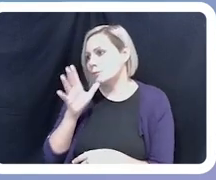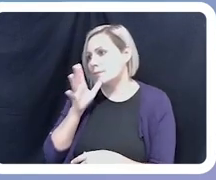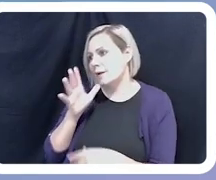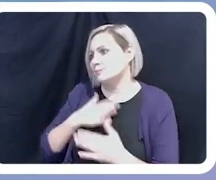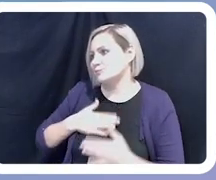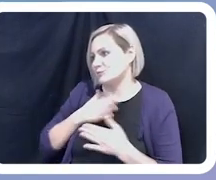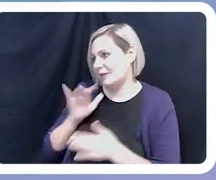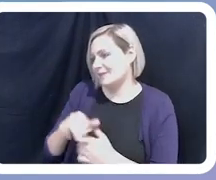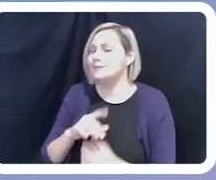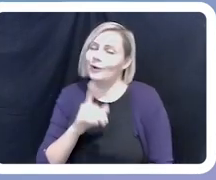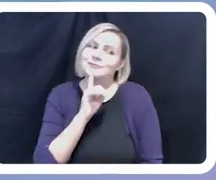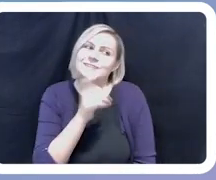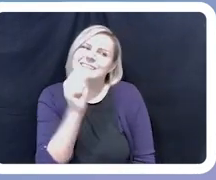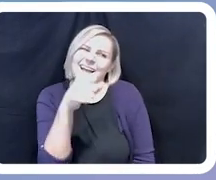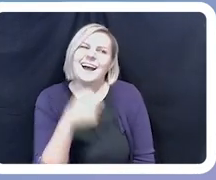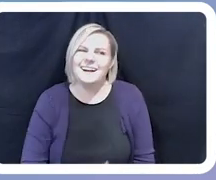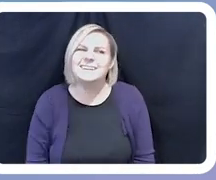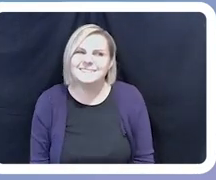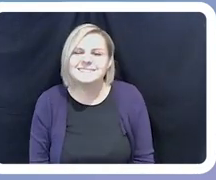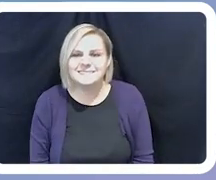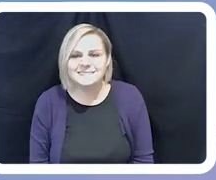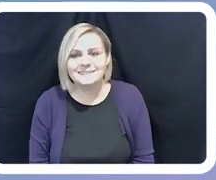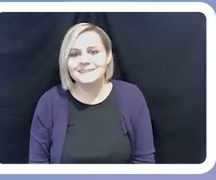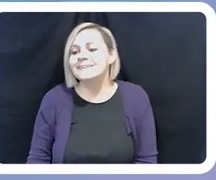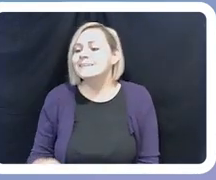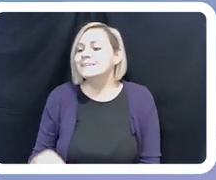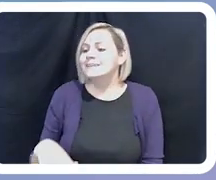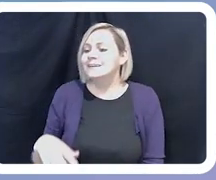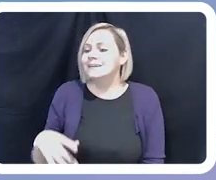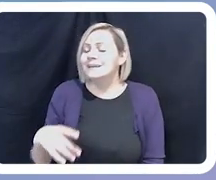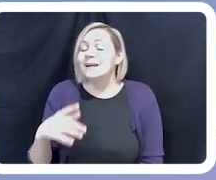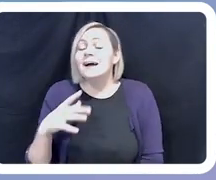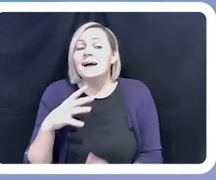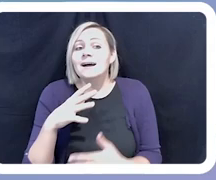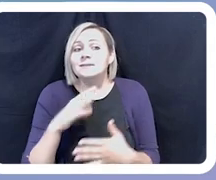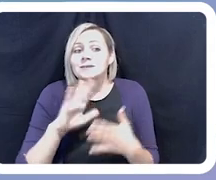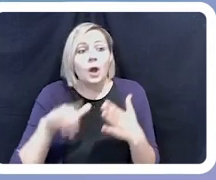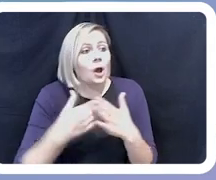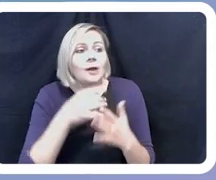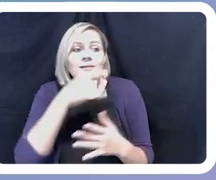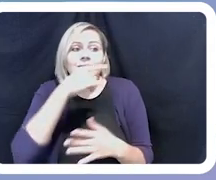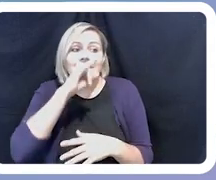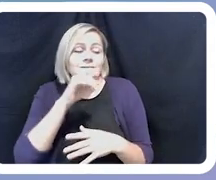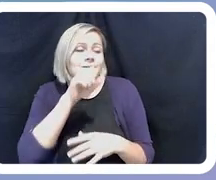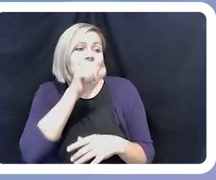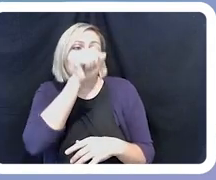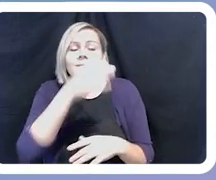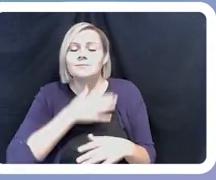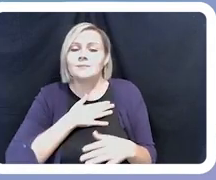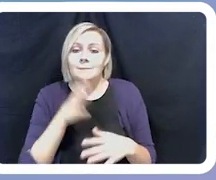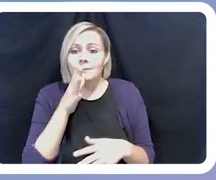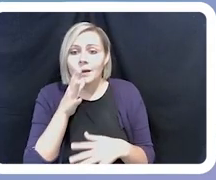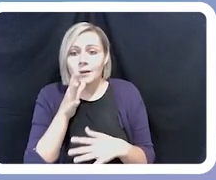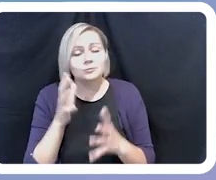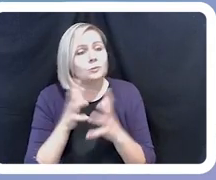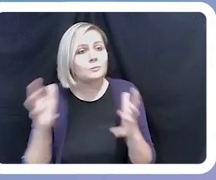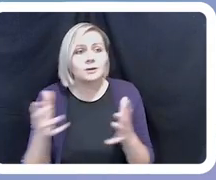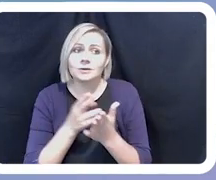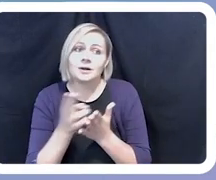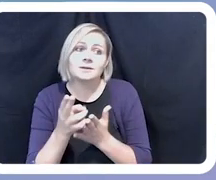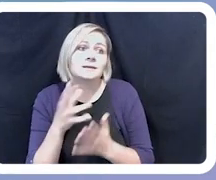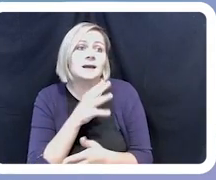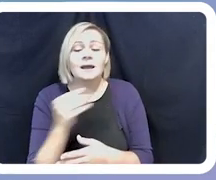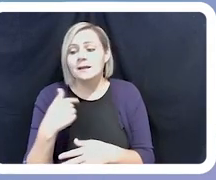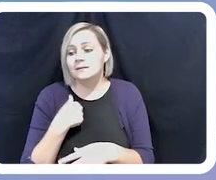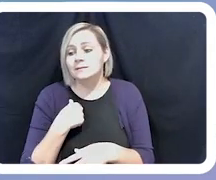bet she appreciates that. She really does, actually. Because all of the kids love my mom so much, honestly.